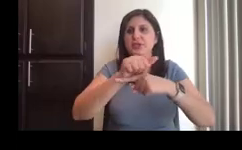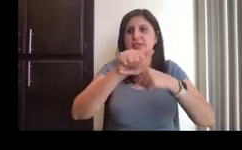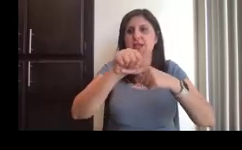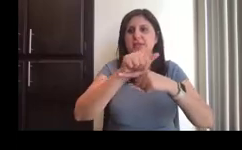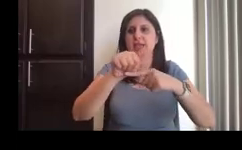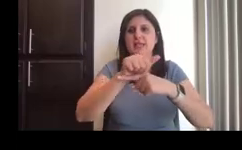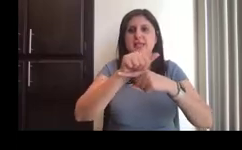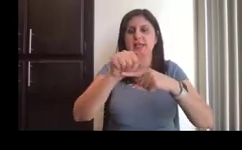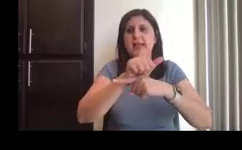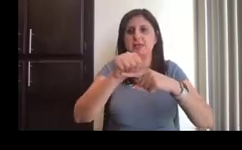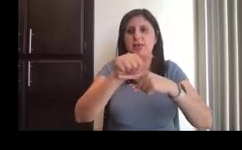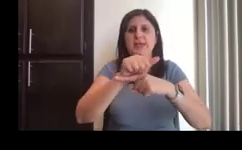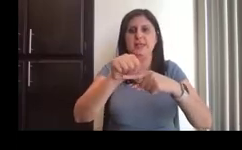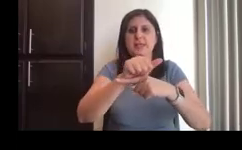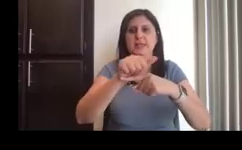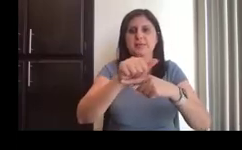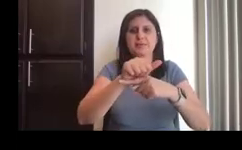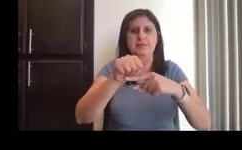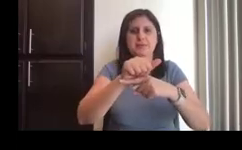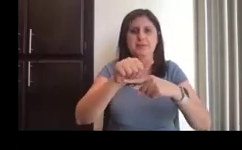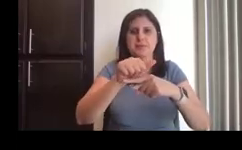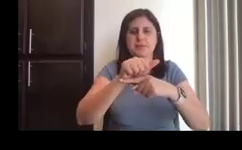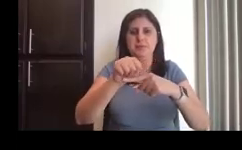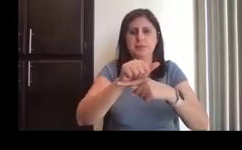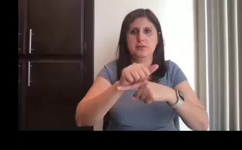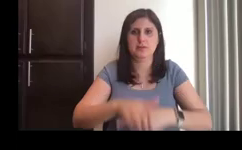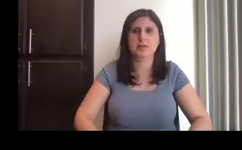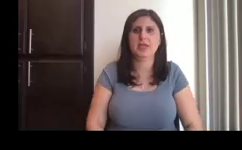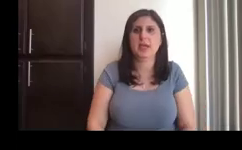Practice. You guys should know this because I always sign this in class practice.